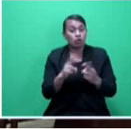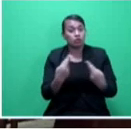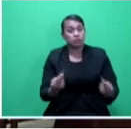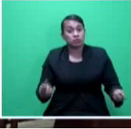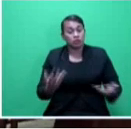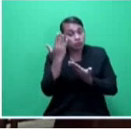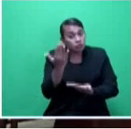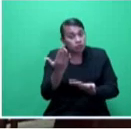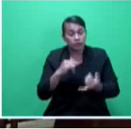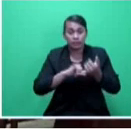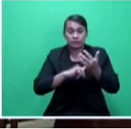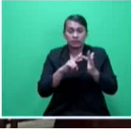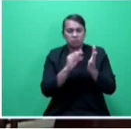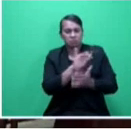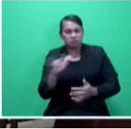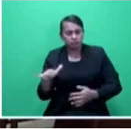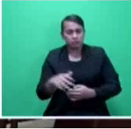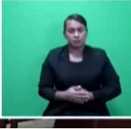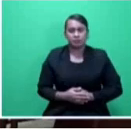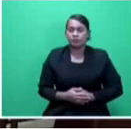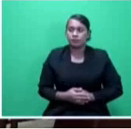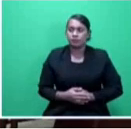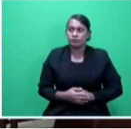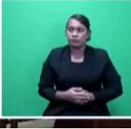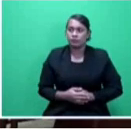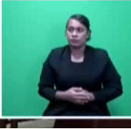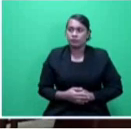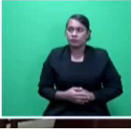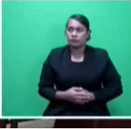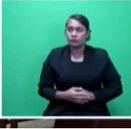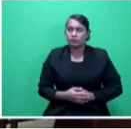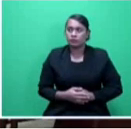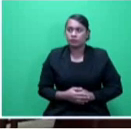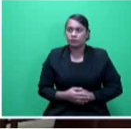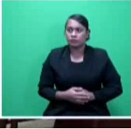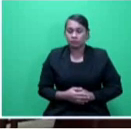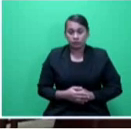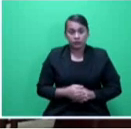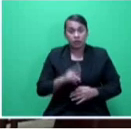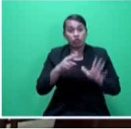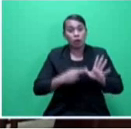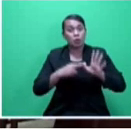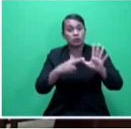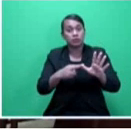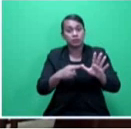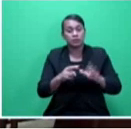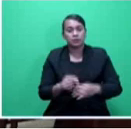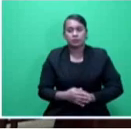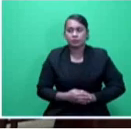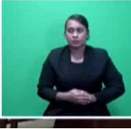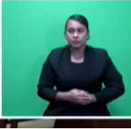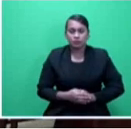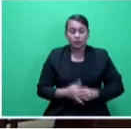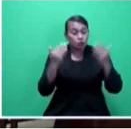Kirpal, will speak a right of reply. You have the floor, sir. Honourable Speaker, I have no further comments